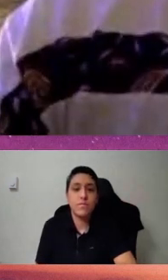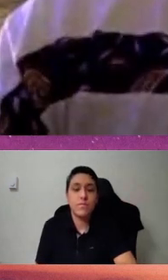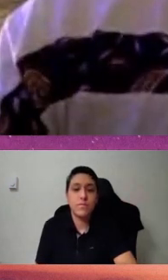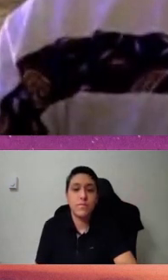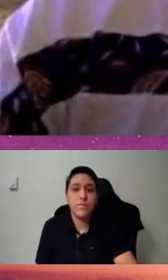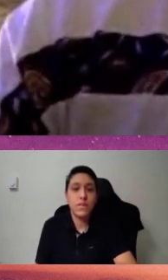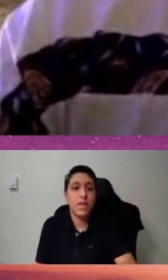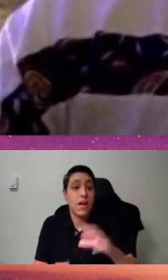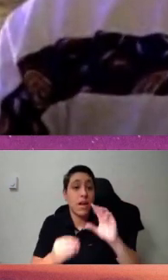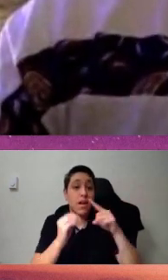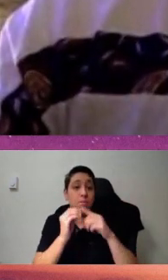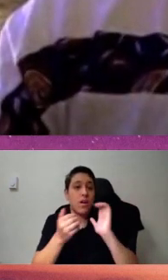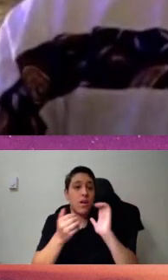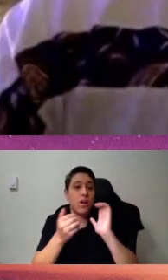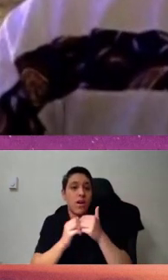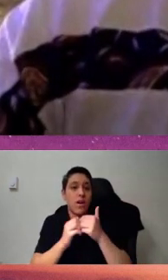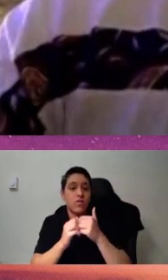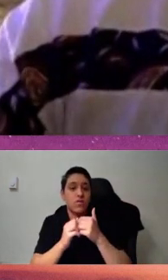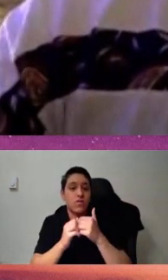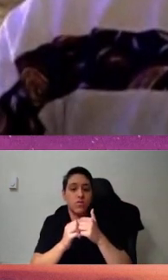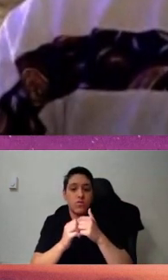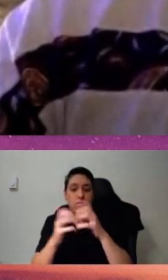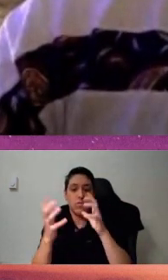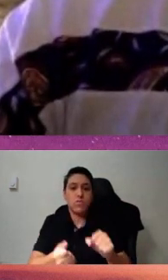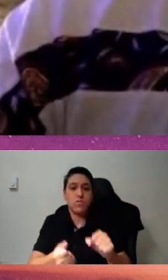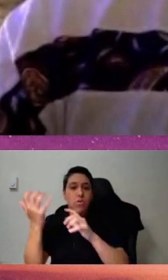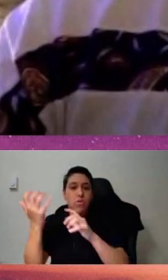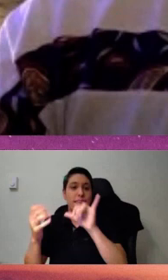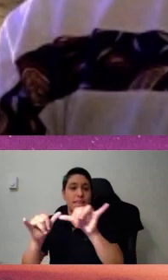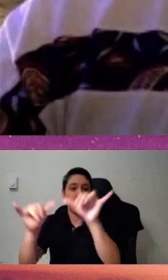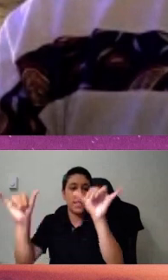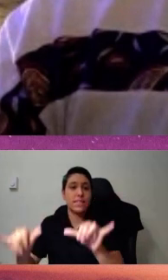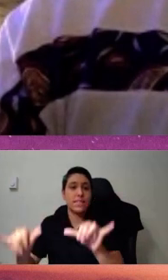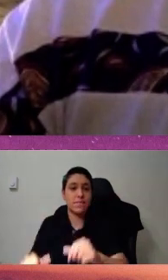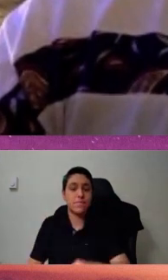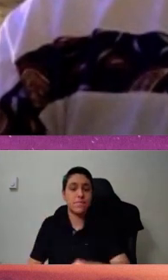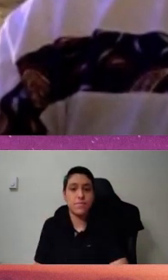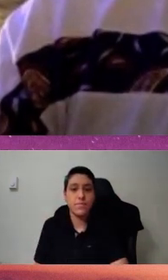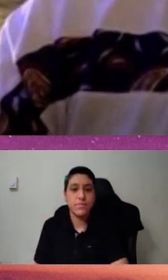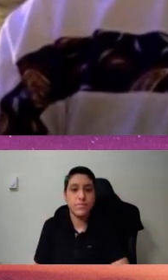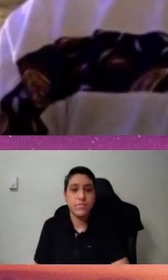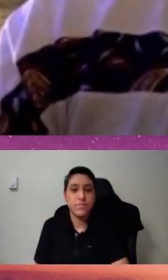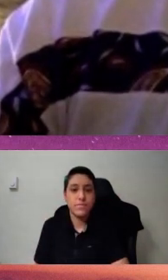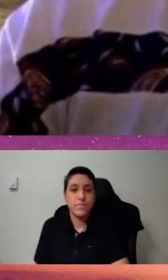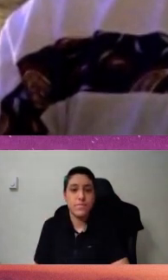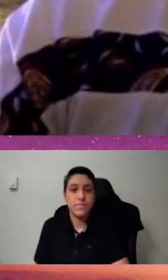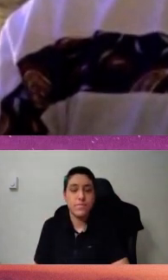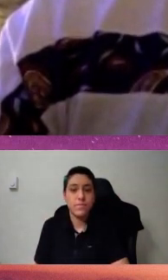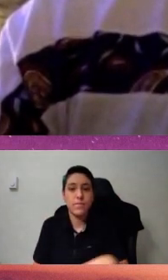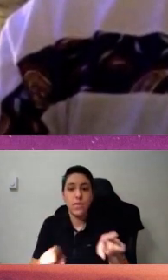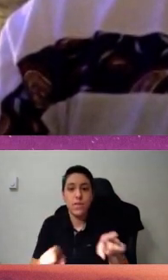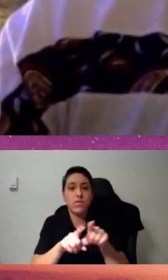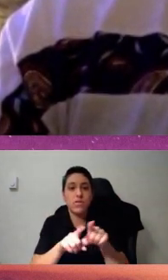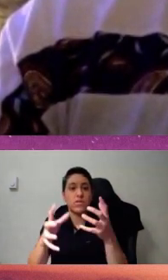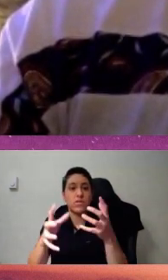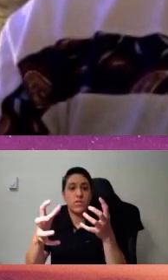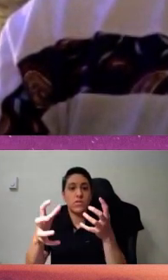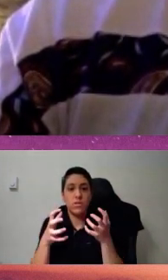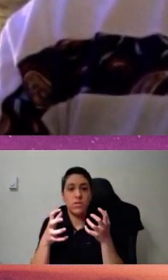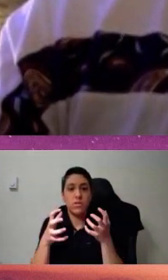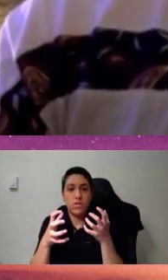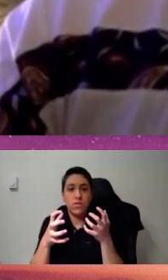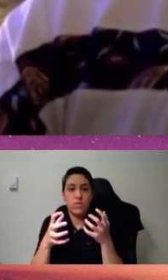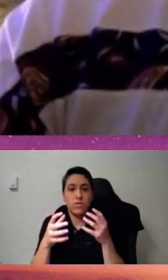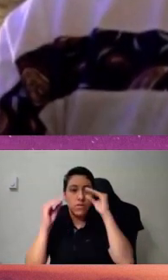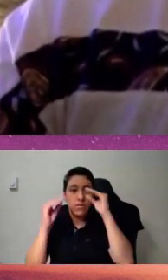to intersectional politics, into our identities in every aspect of our life, especially when